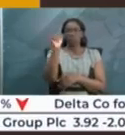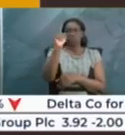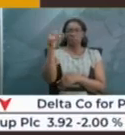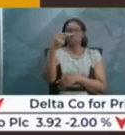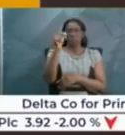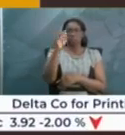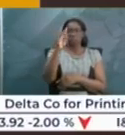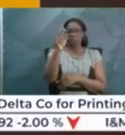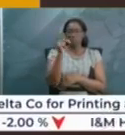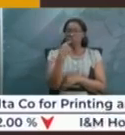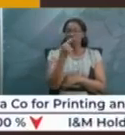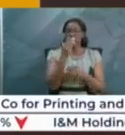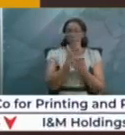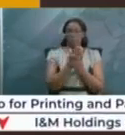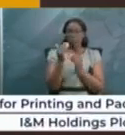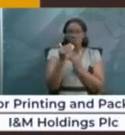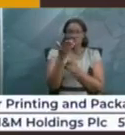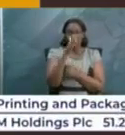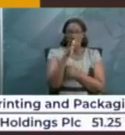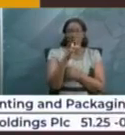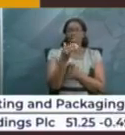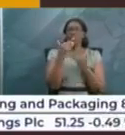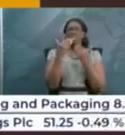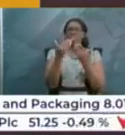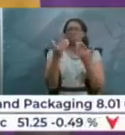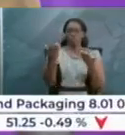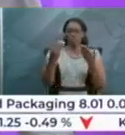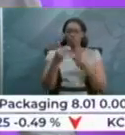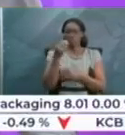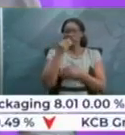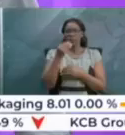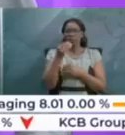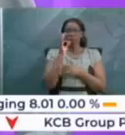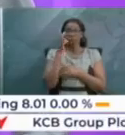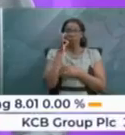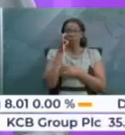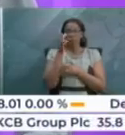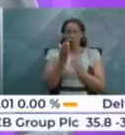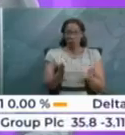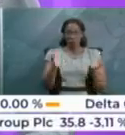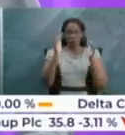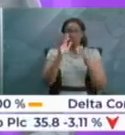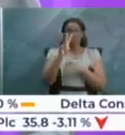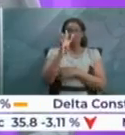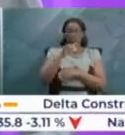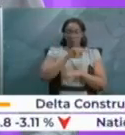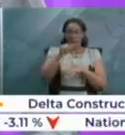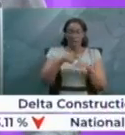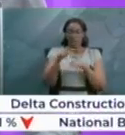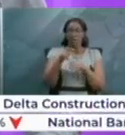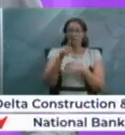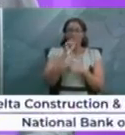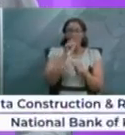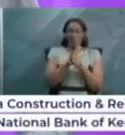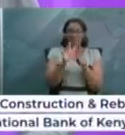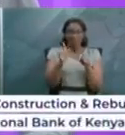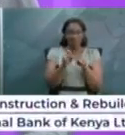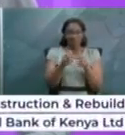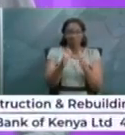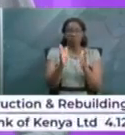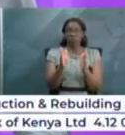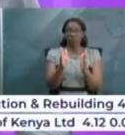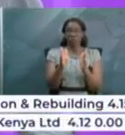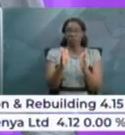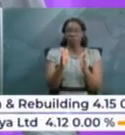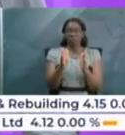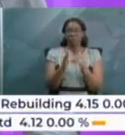Road, just close to us. Thank you for delivering my fruit basket in the 24-hour period that you had promised. Surprisingly, she was measuring